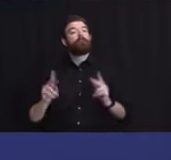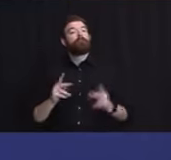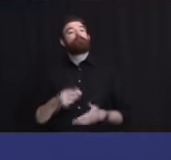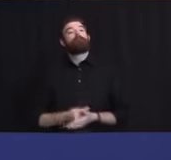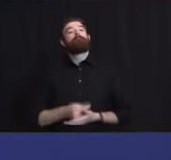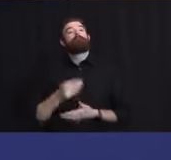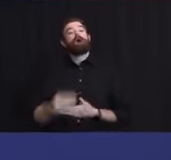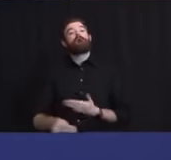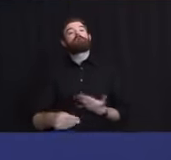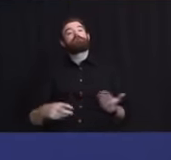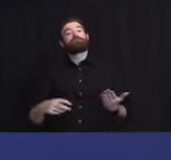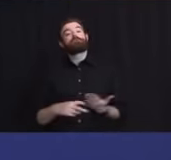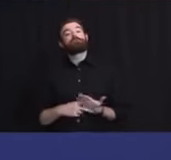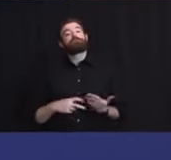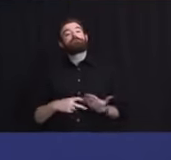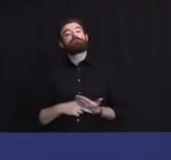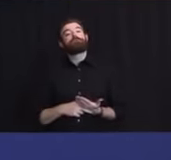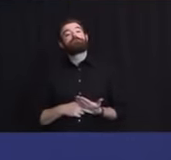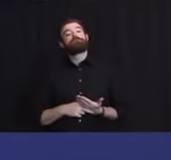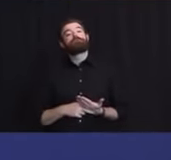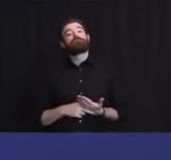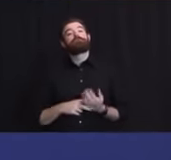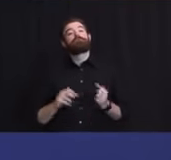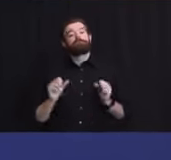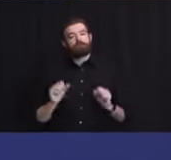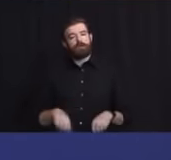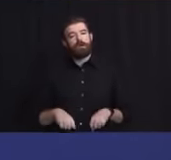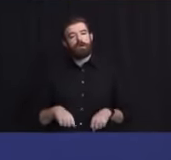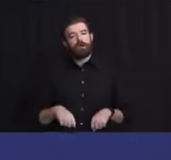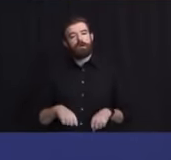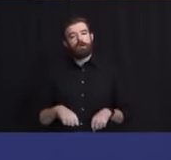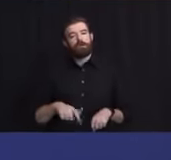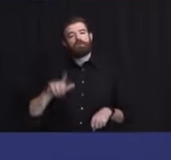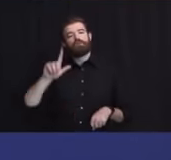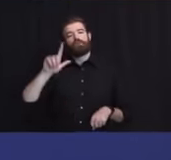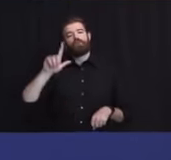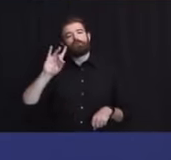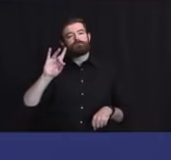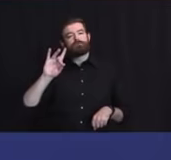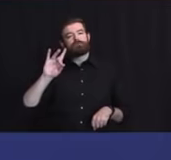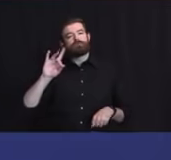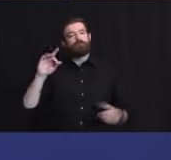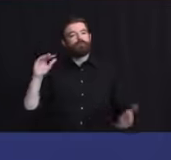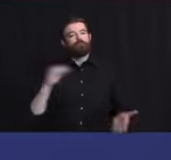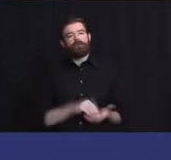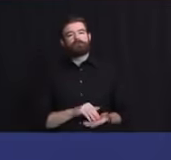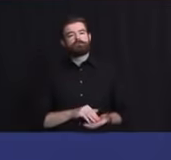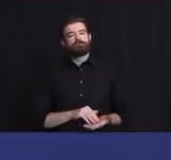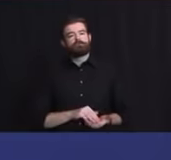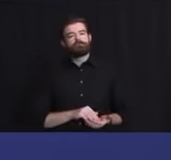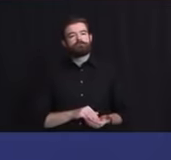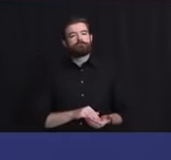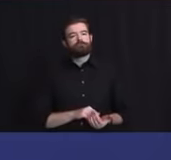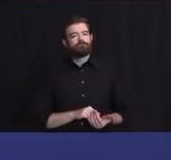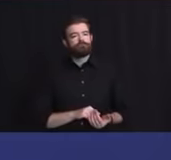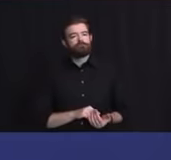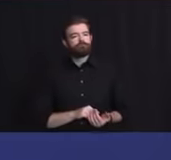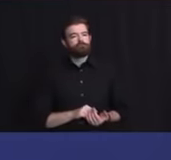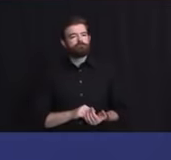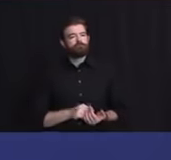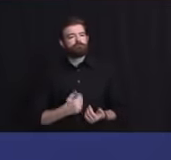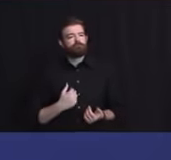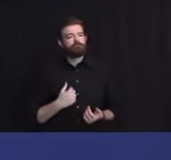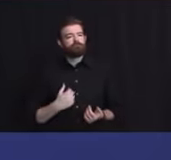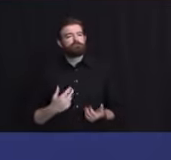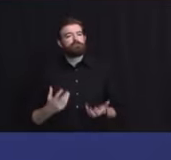going to be higher than this, but it's 28,000 plus or minus. That clearly we want to see go up. So there's a number of things